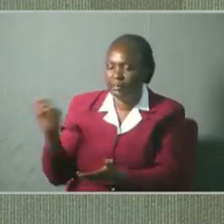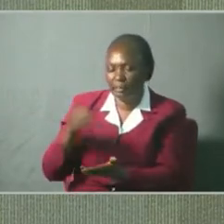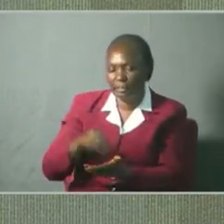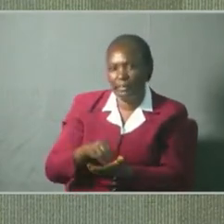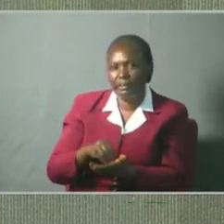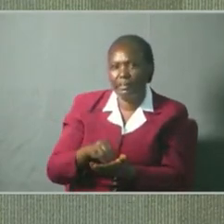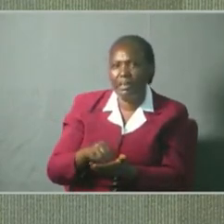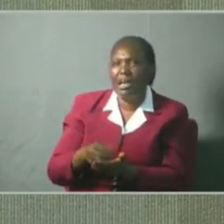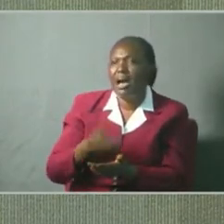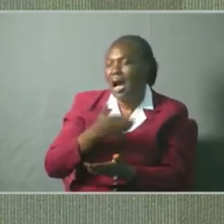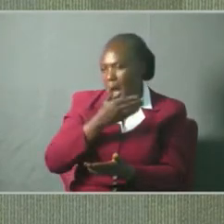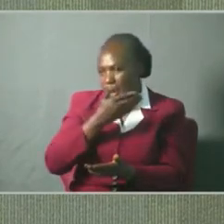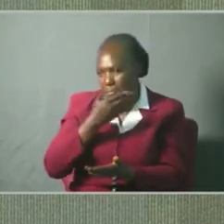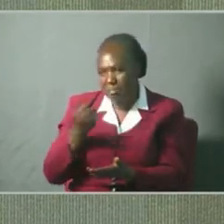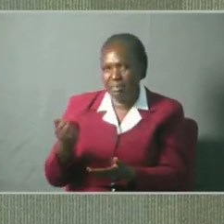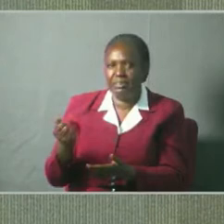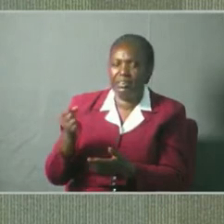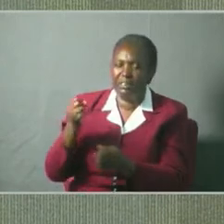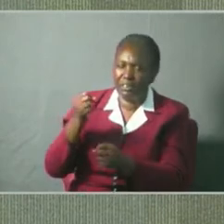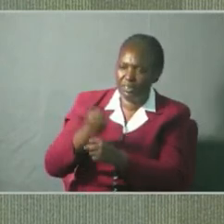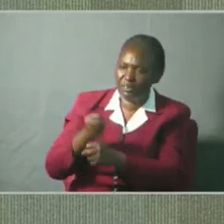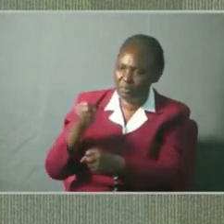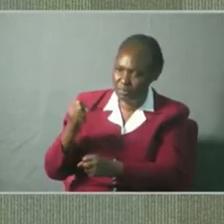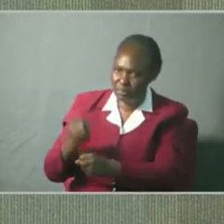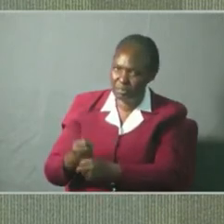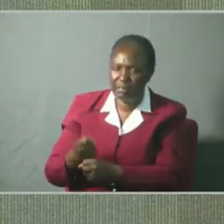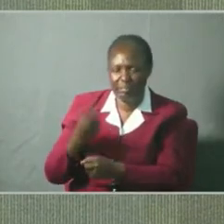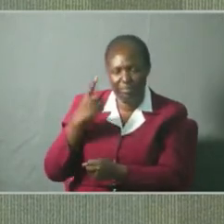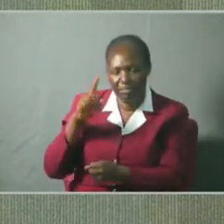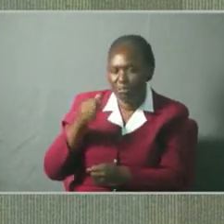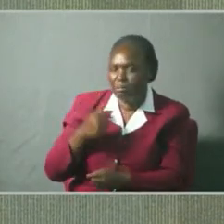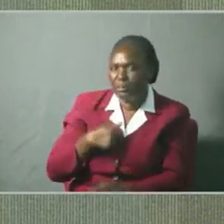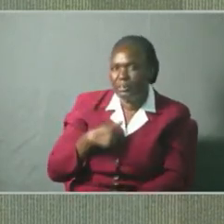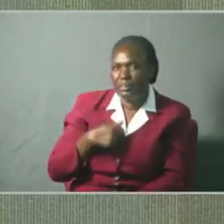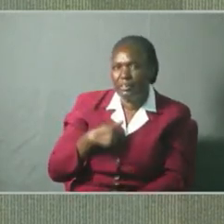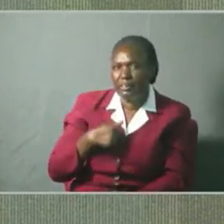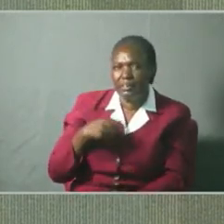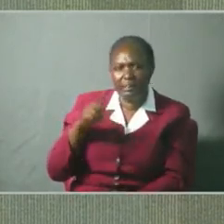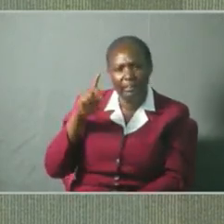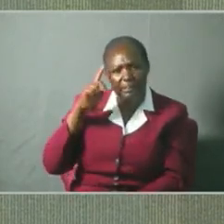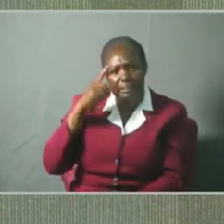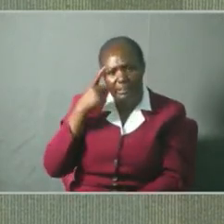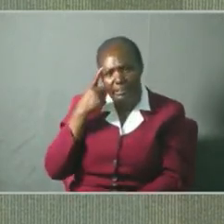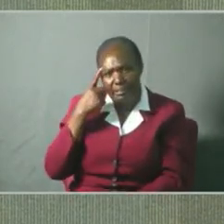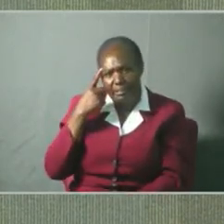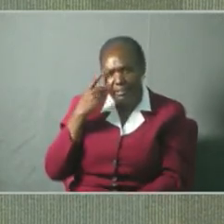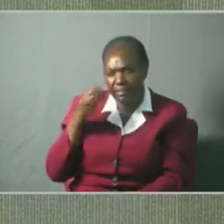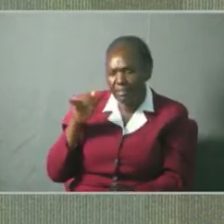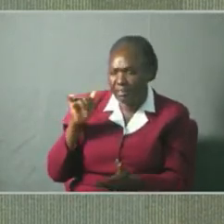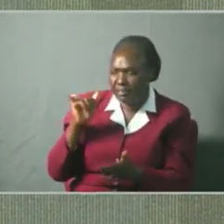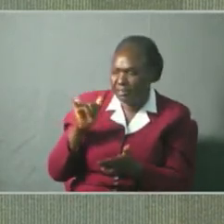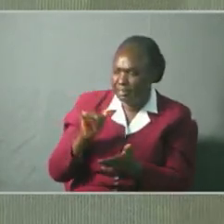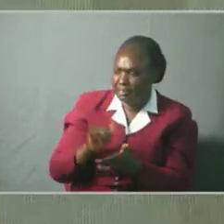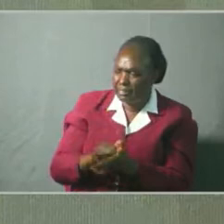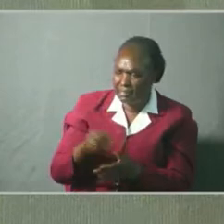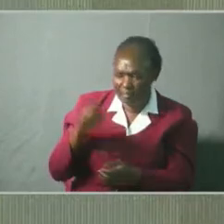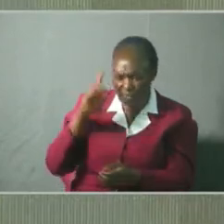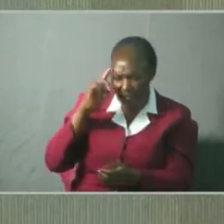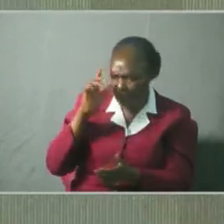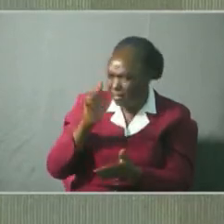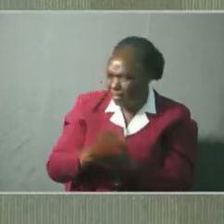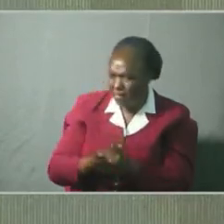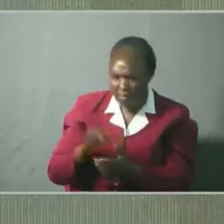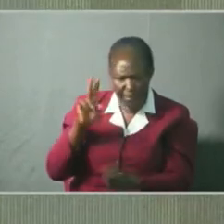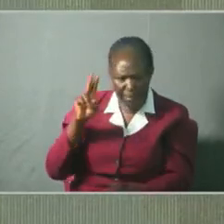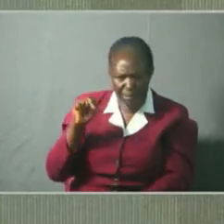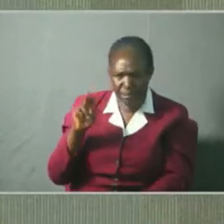a better job. Amen. And for me, I think it's unbelievable, because I